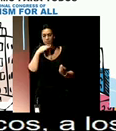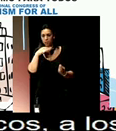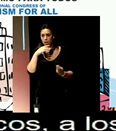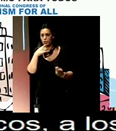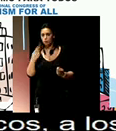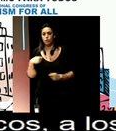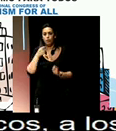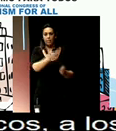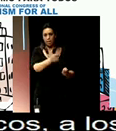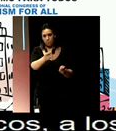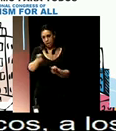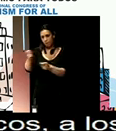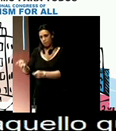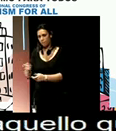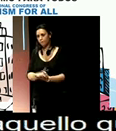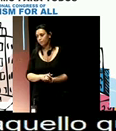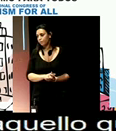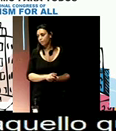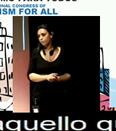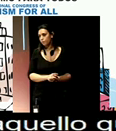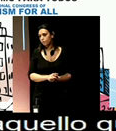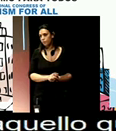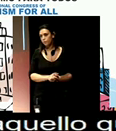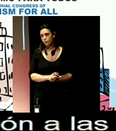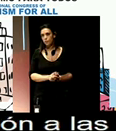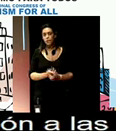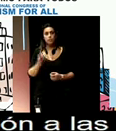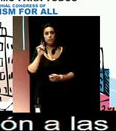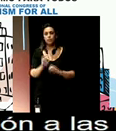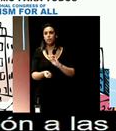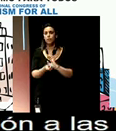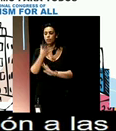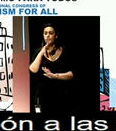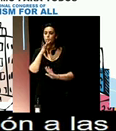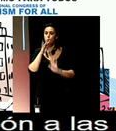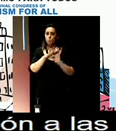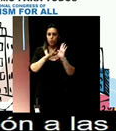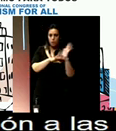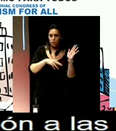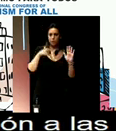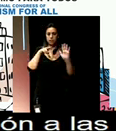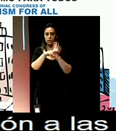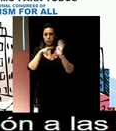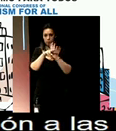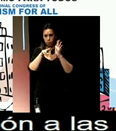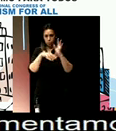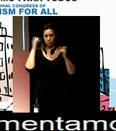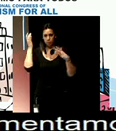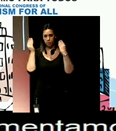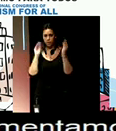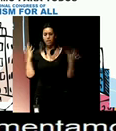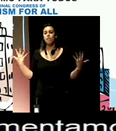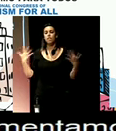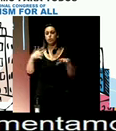in everything that is connected with accessibility and disabled people. We implement resources and activities,